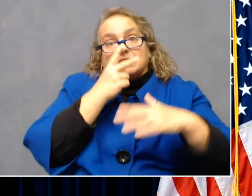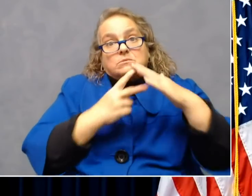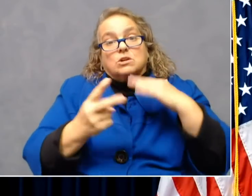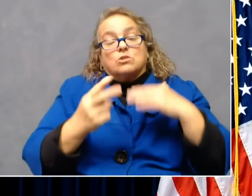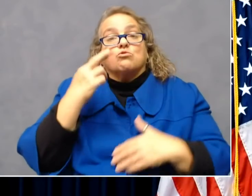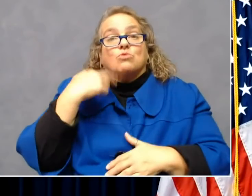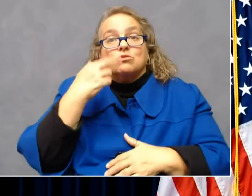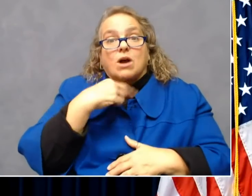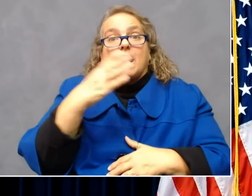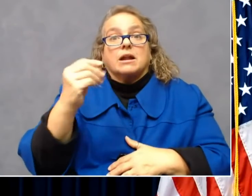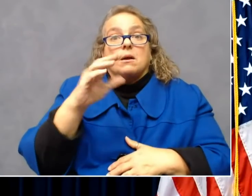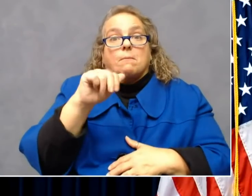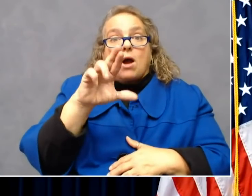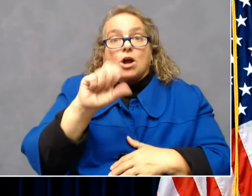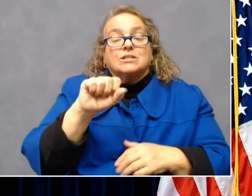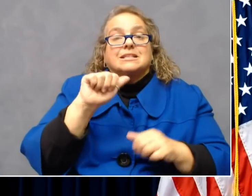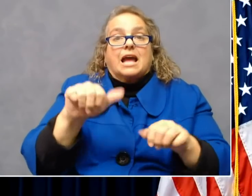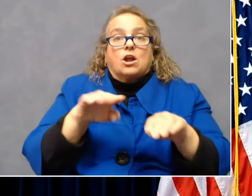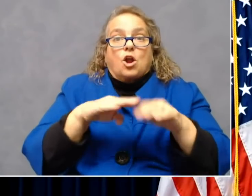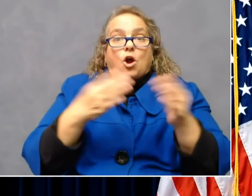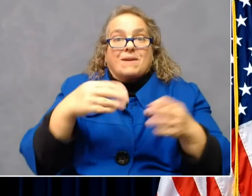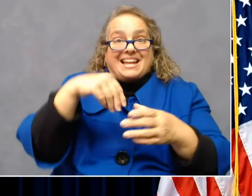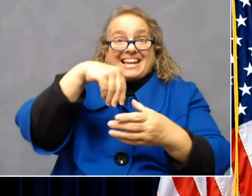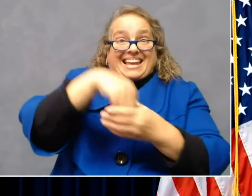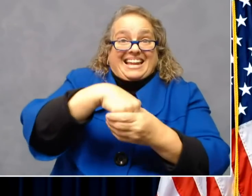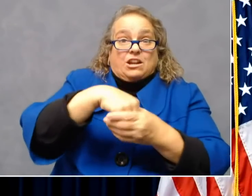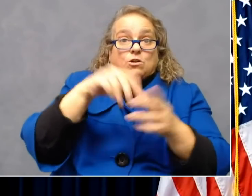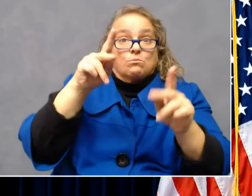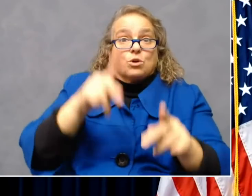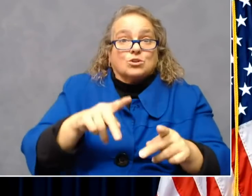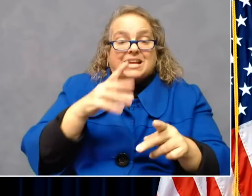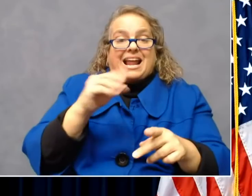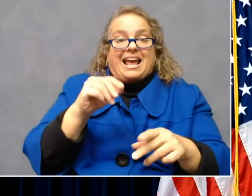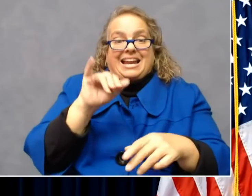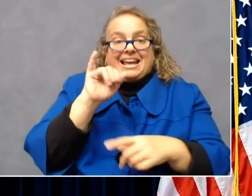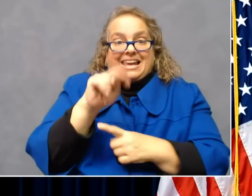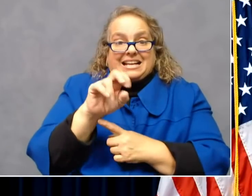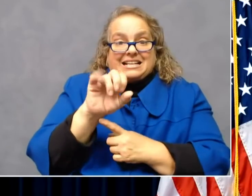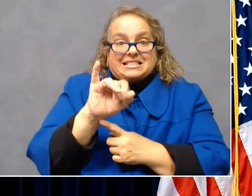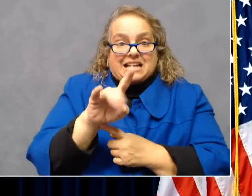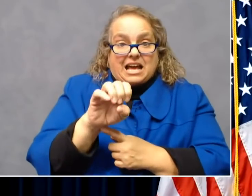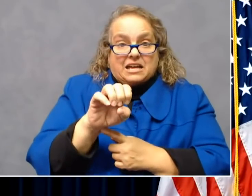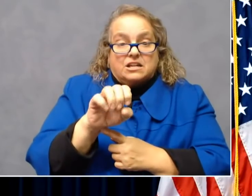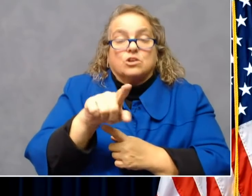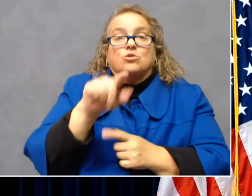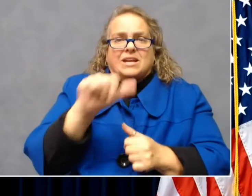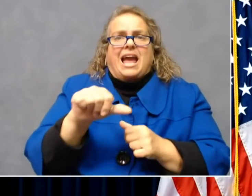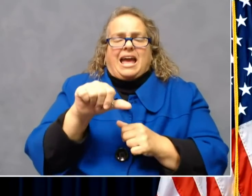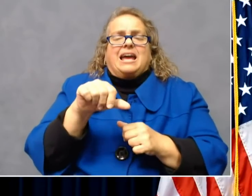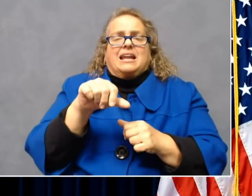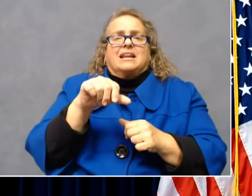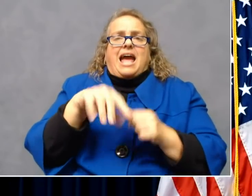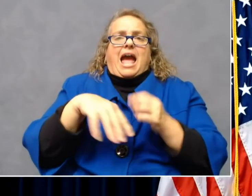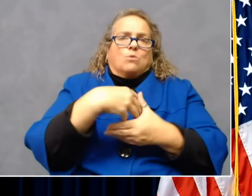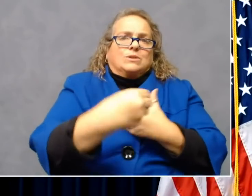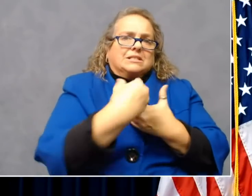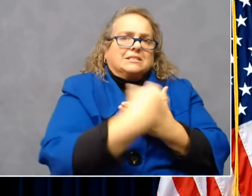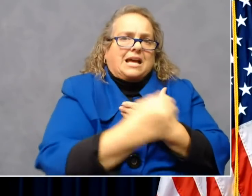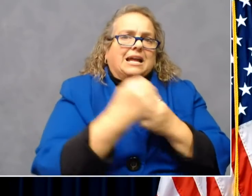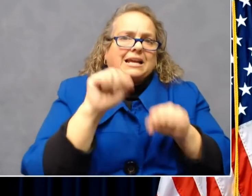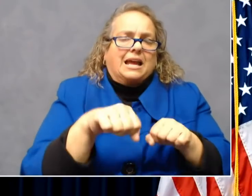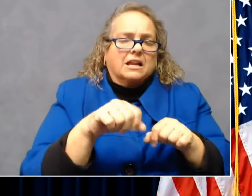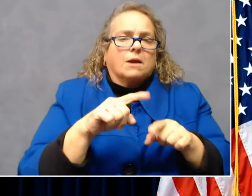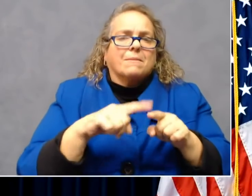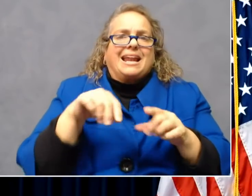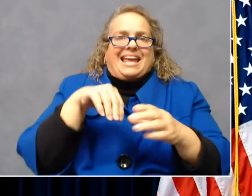open in person, inside, because they can already do in person outside, but could open up indoor dining at